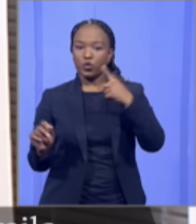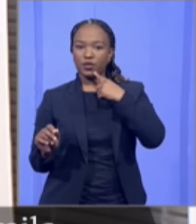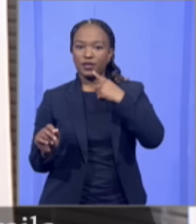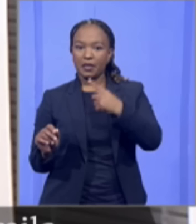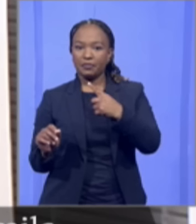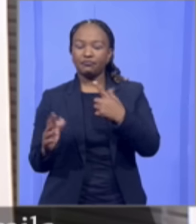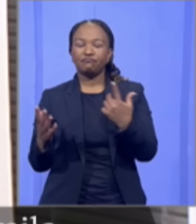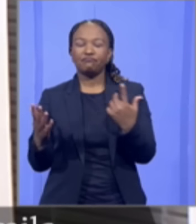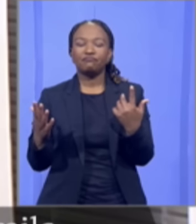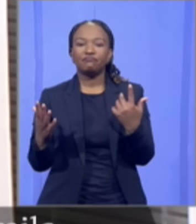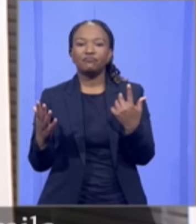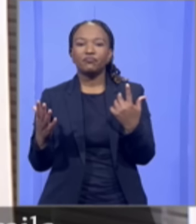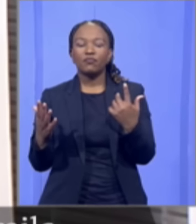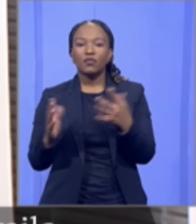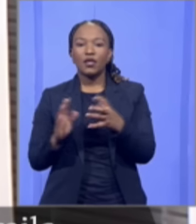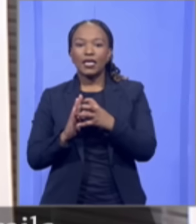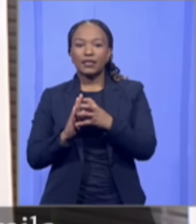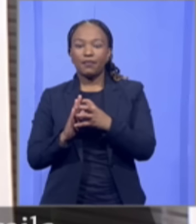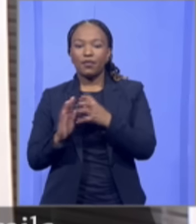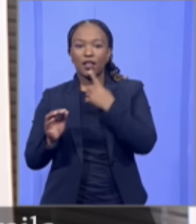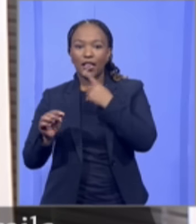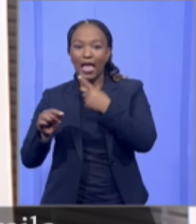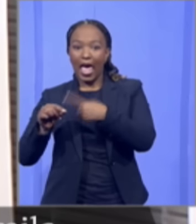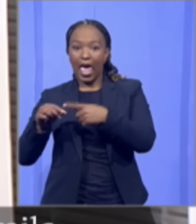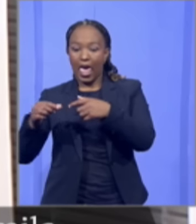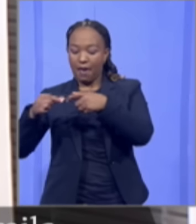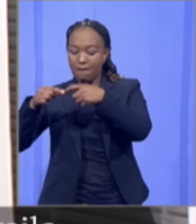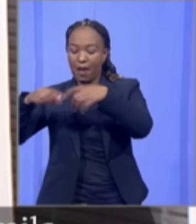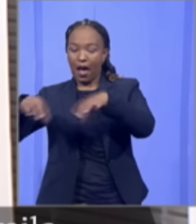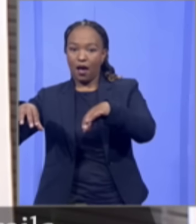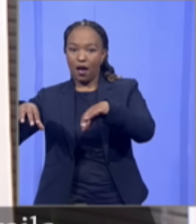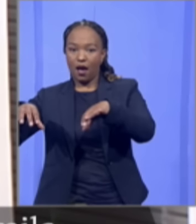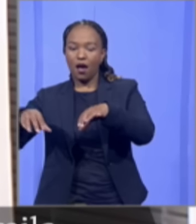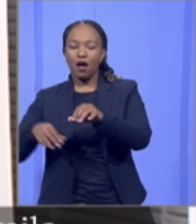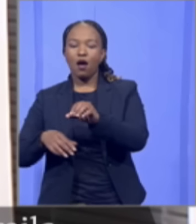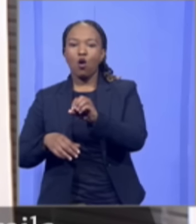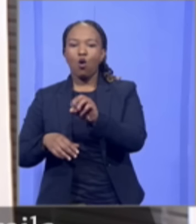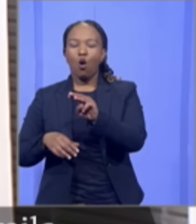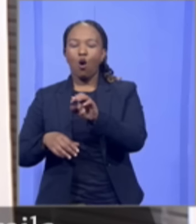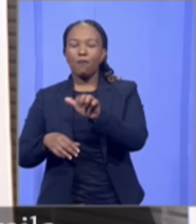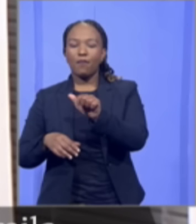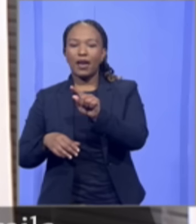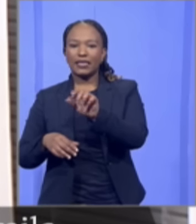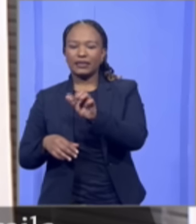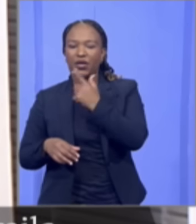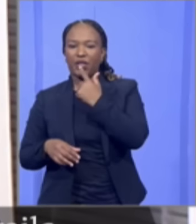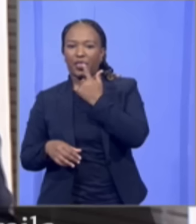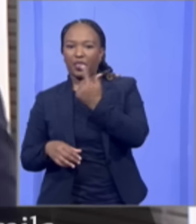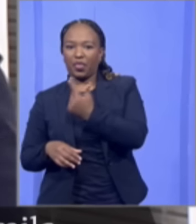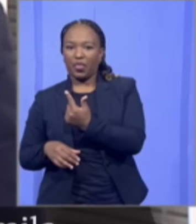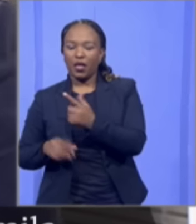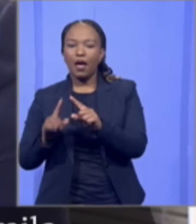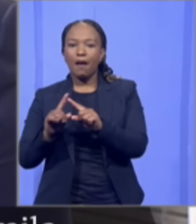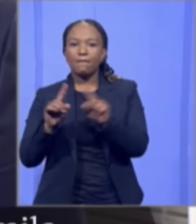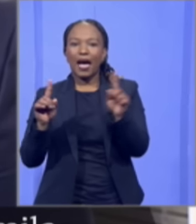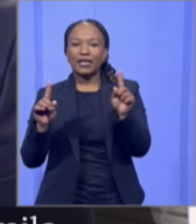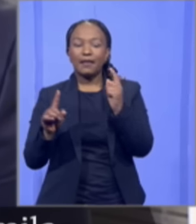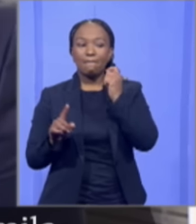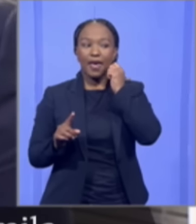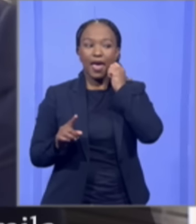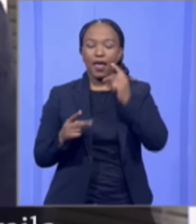"Broken eggs make the best omelette, but you can't build society with broken men